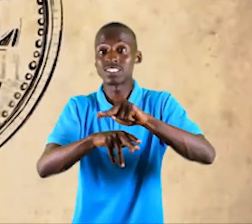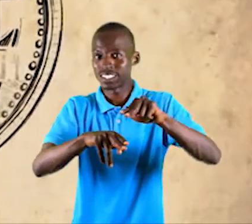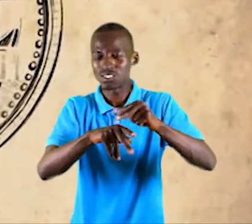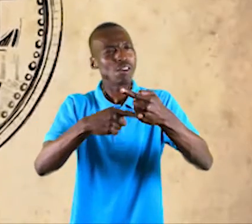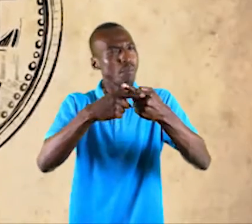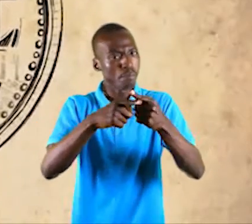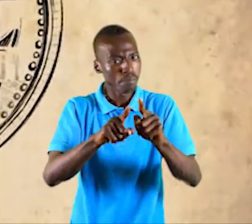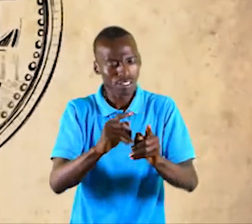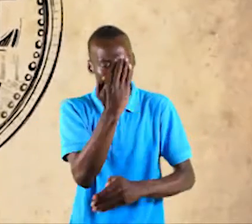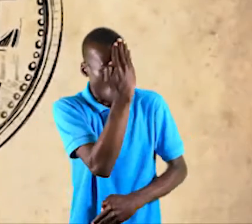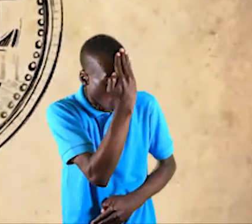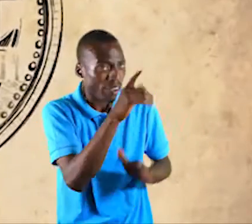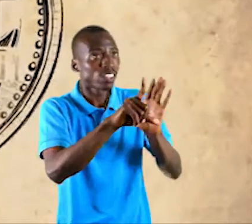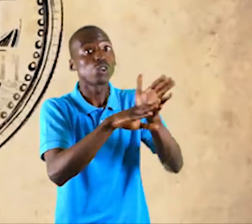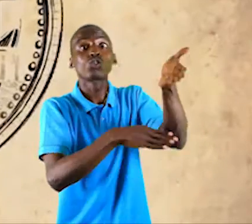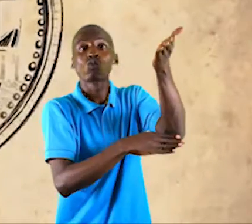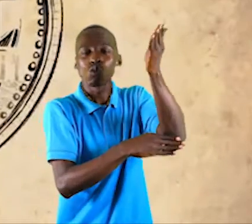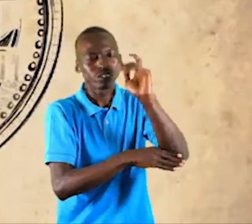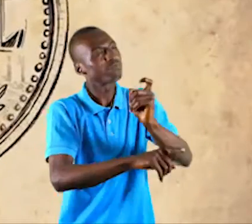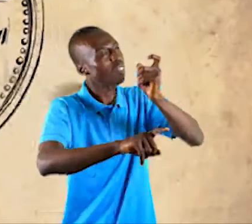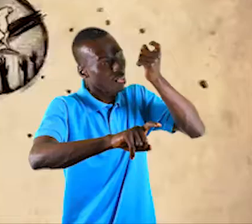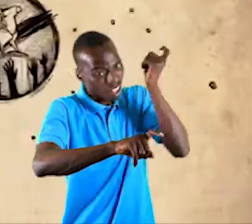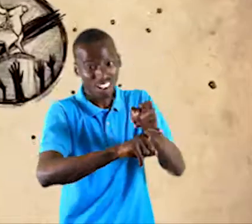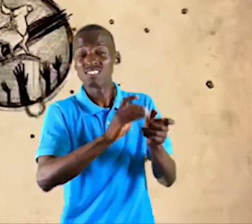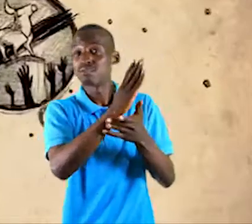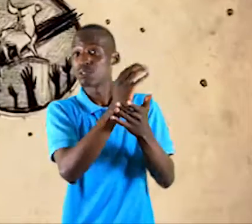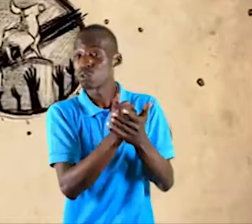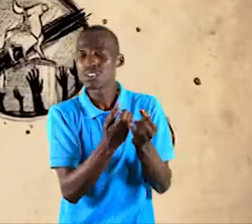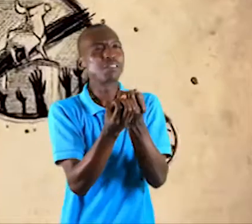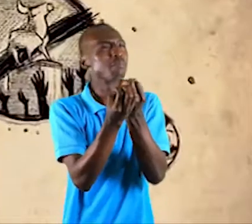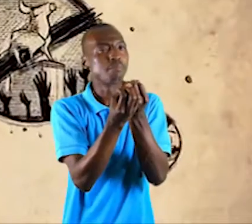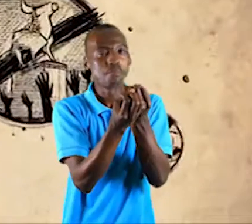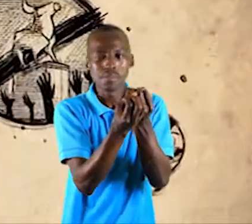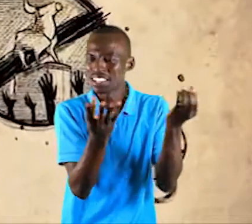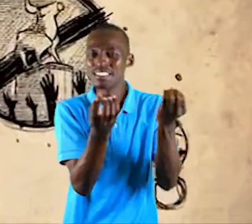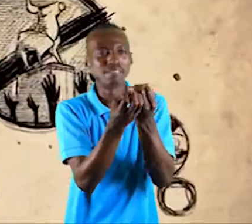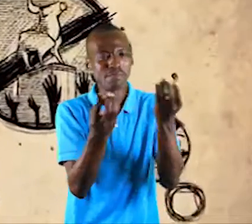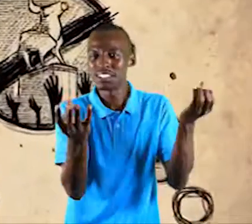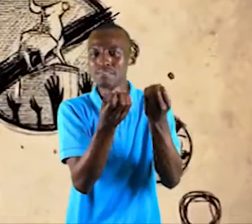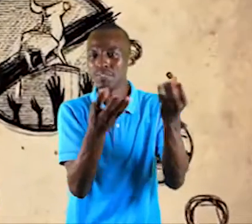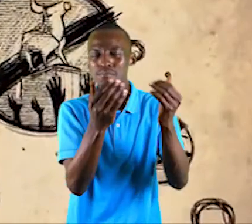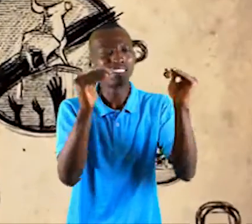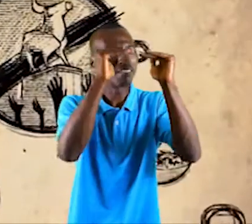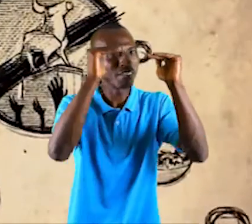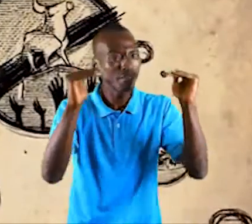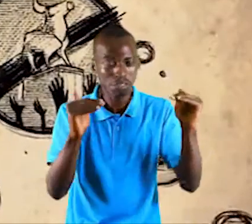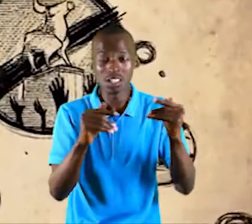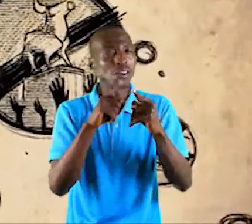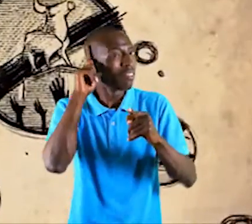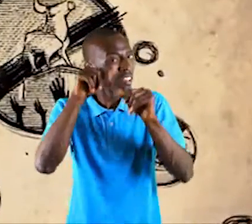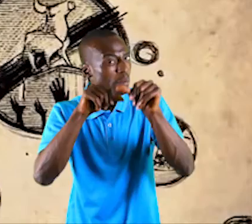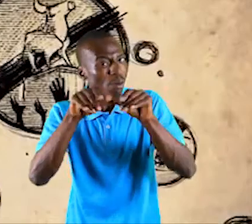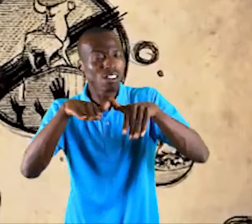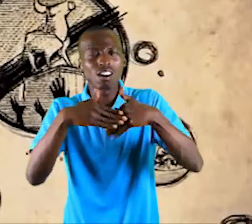nations. Okay, but obeying these laws is going to be difficult because there's a lot of them, and they set a really high standard. Though if you